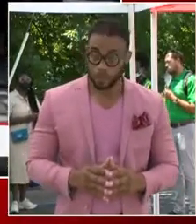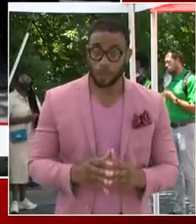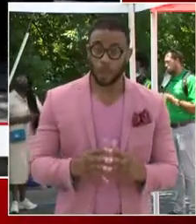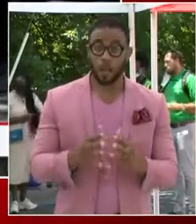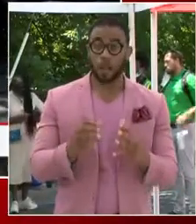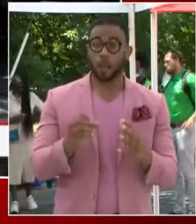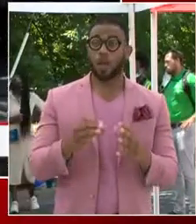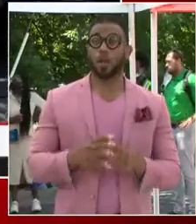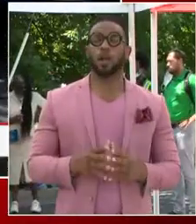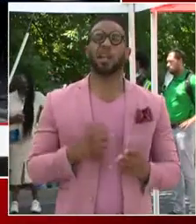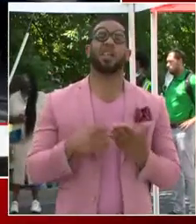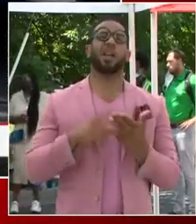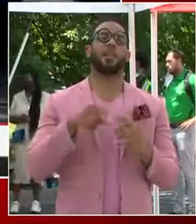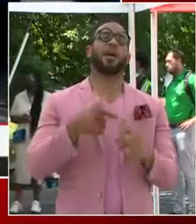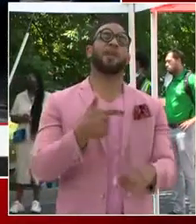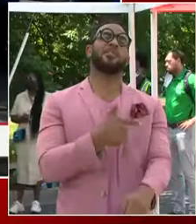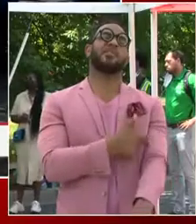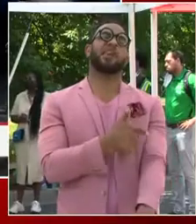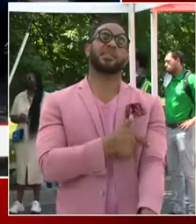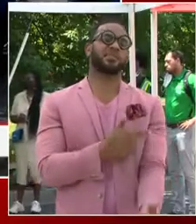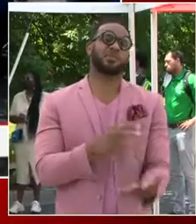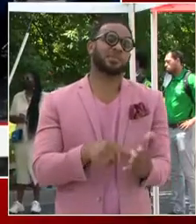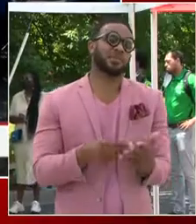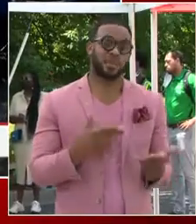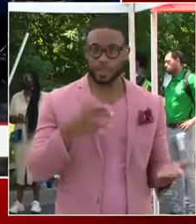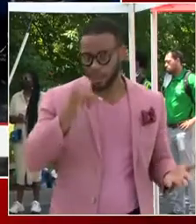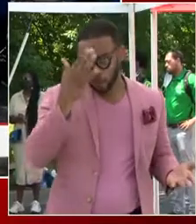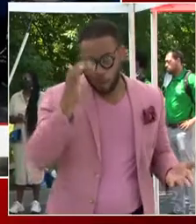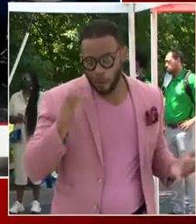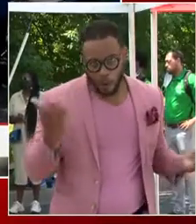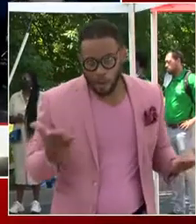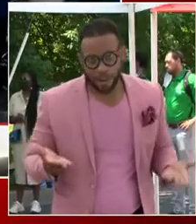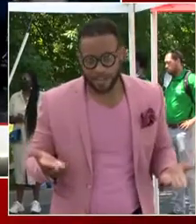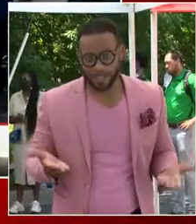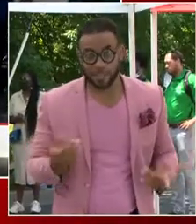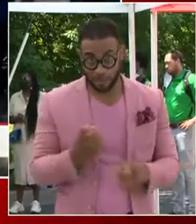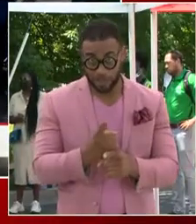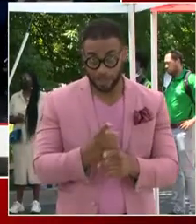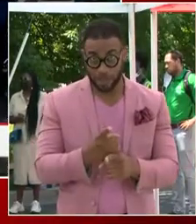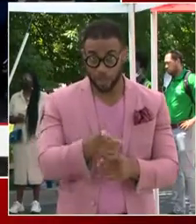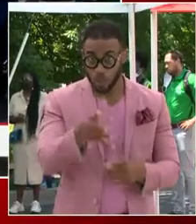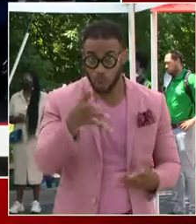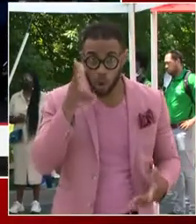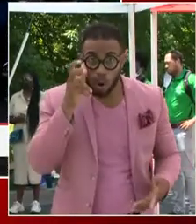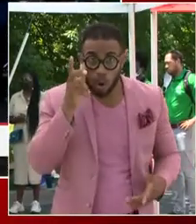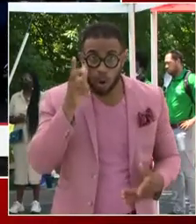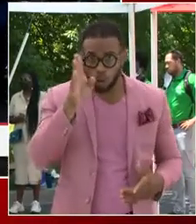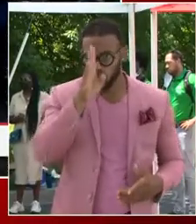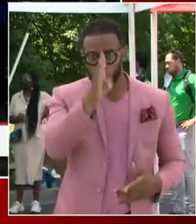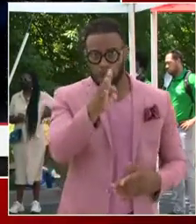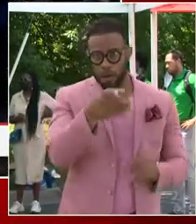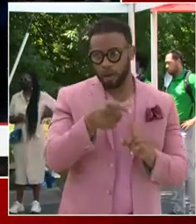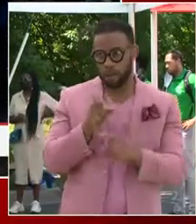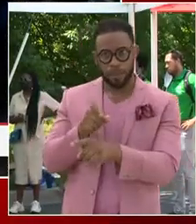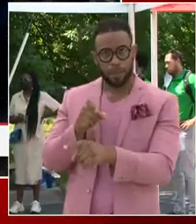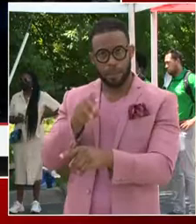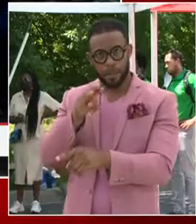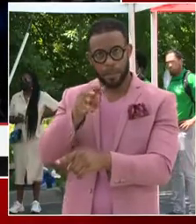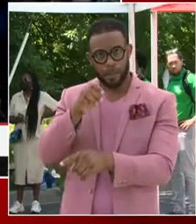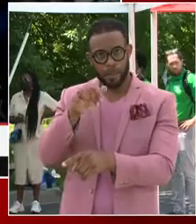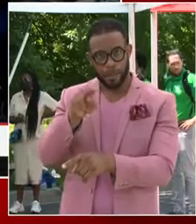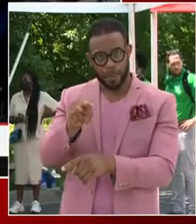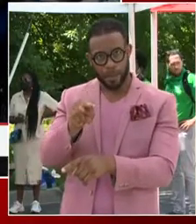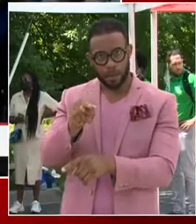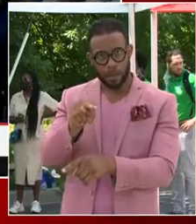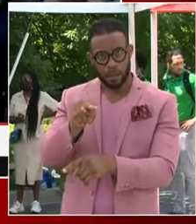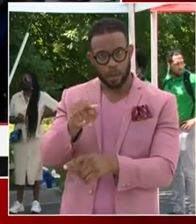So let's talk about vaccination, because that's why we're all here. You heard directly from Megan